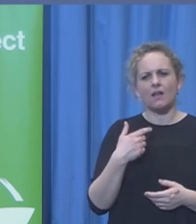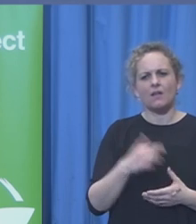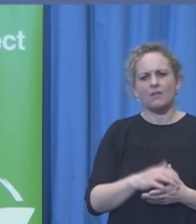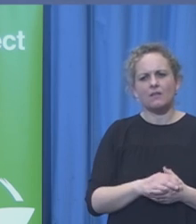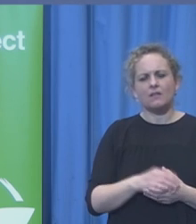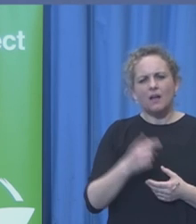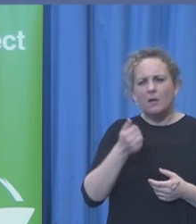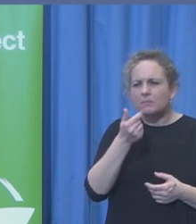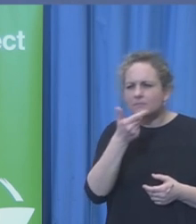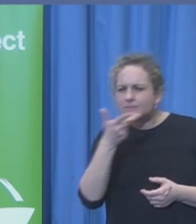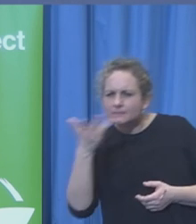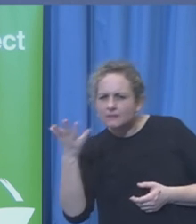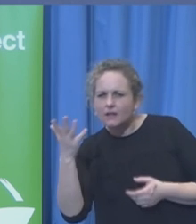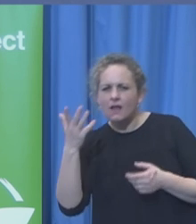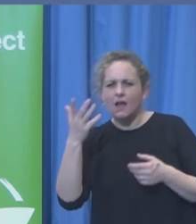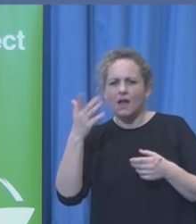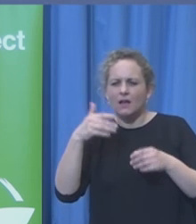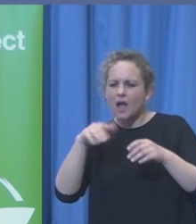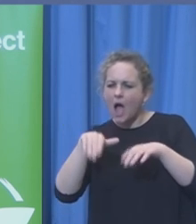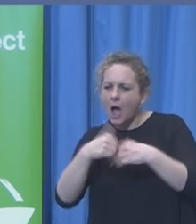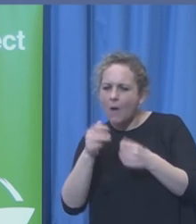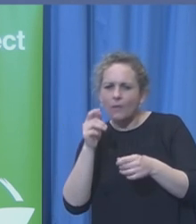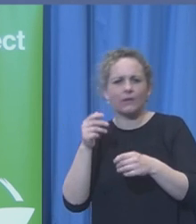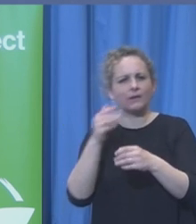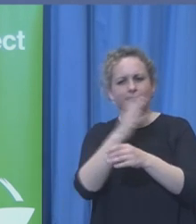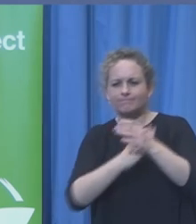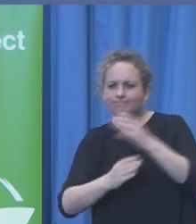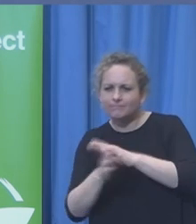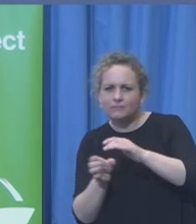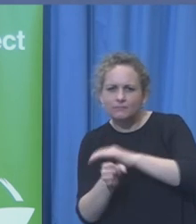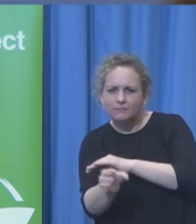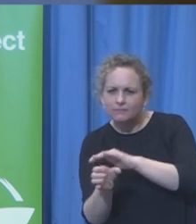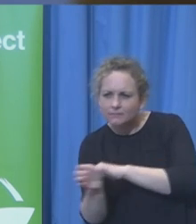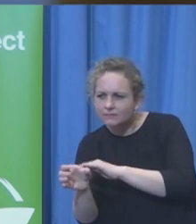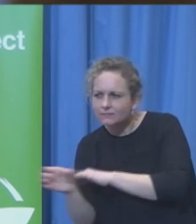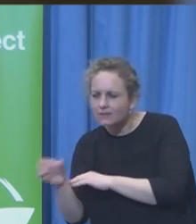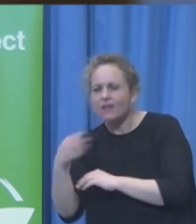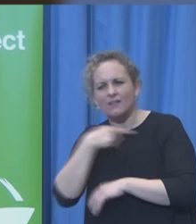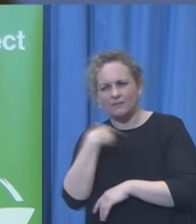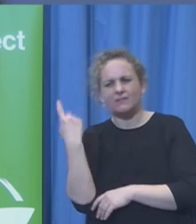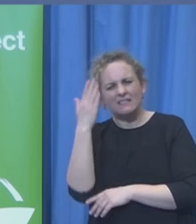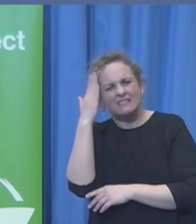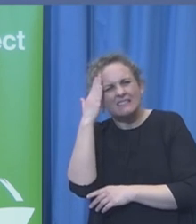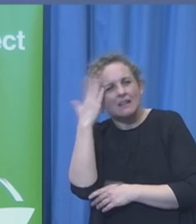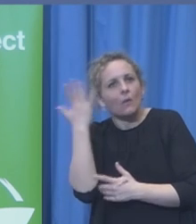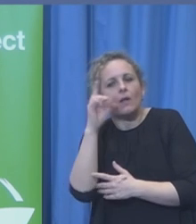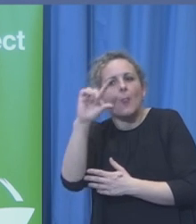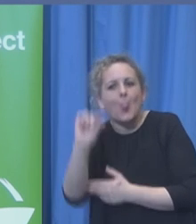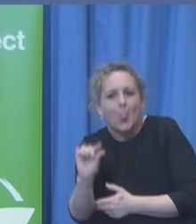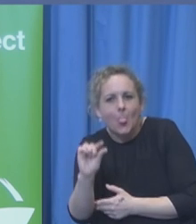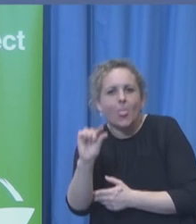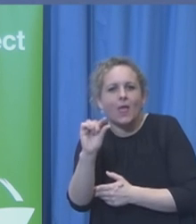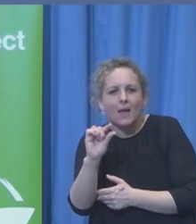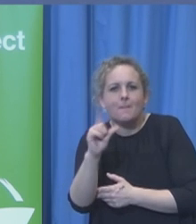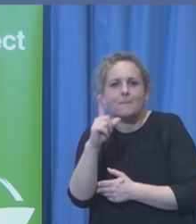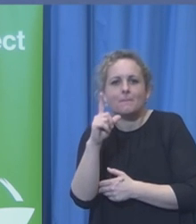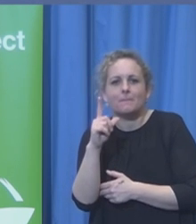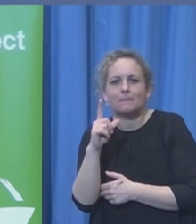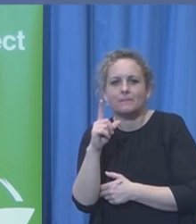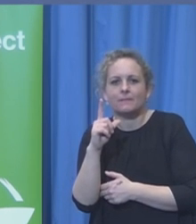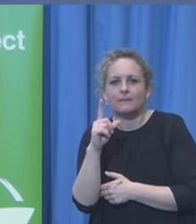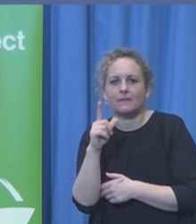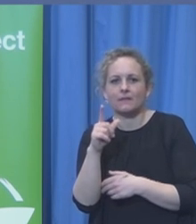persons with disabilities can participate in employment. Although it might sound like a cliche, I think that still there